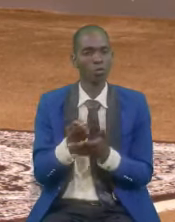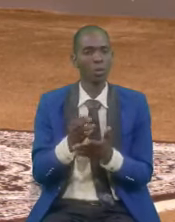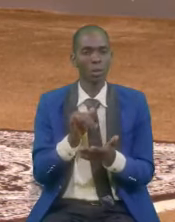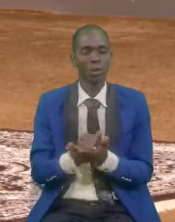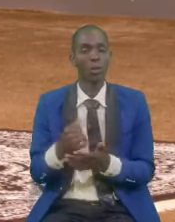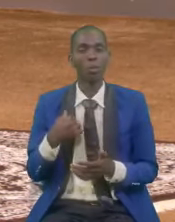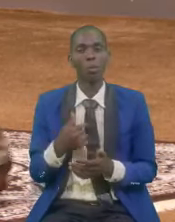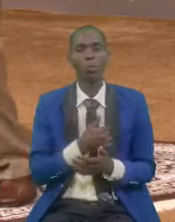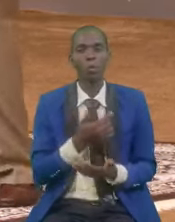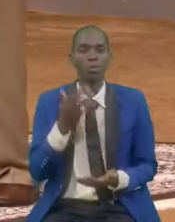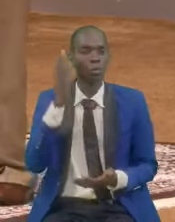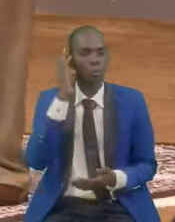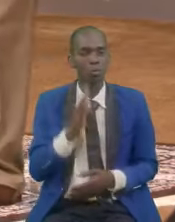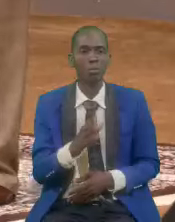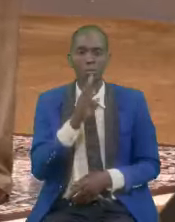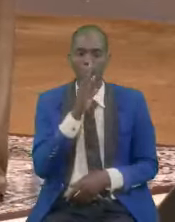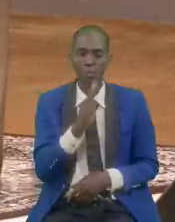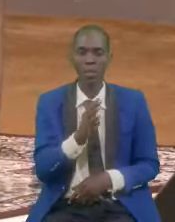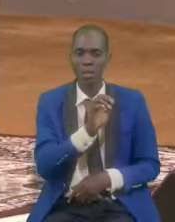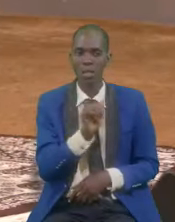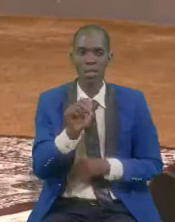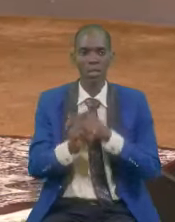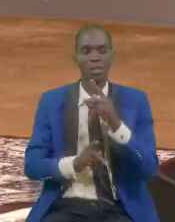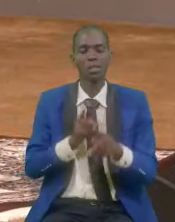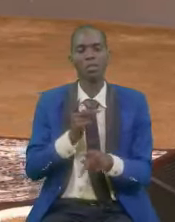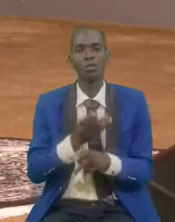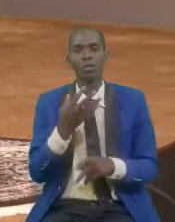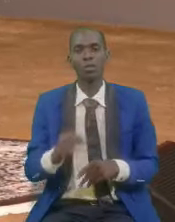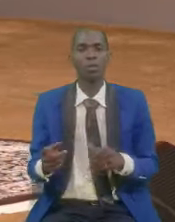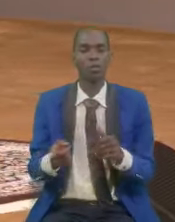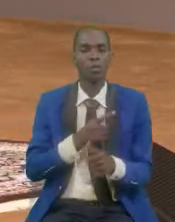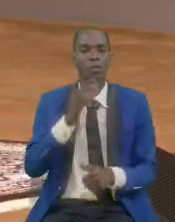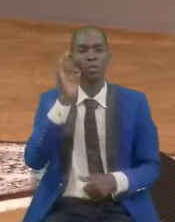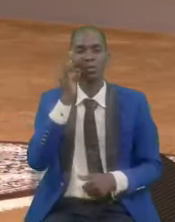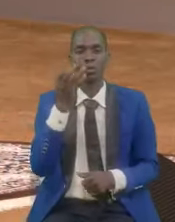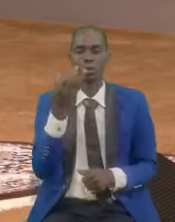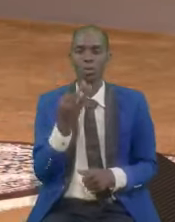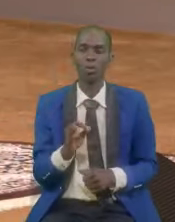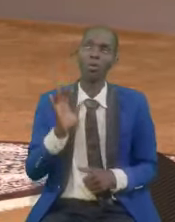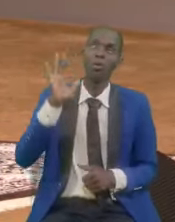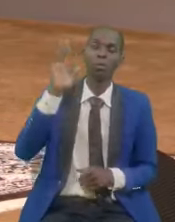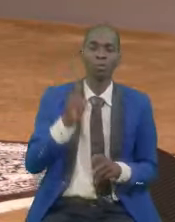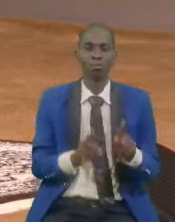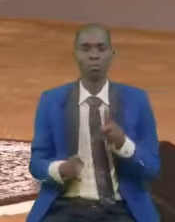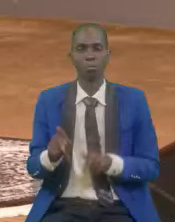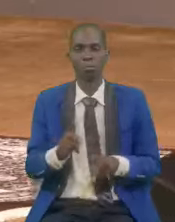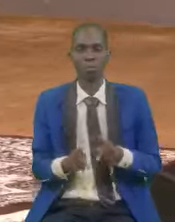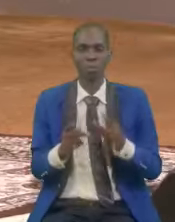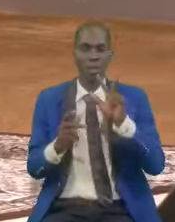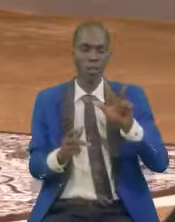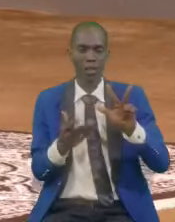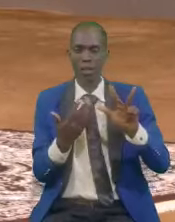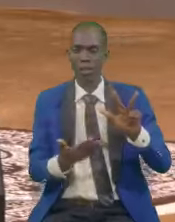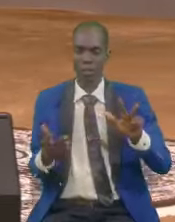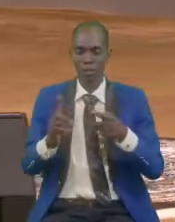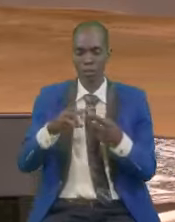we should be a kind of first fruits of his creatures. Three things we're